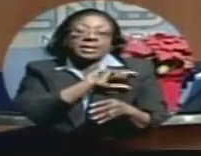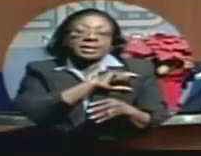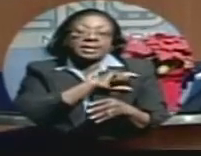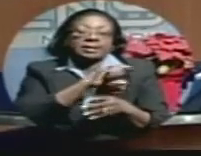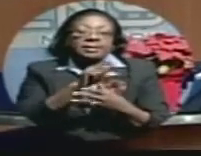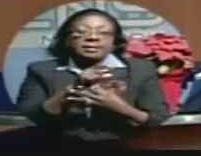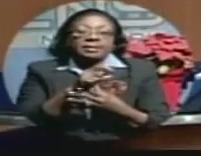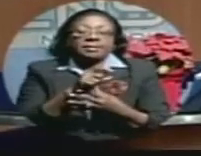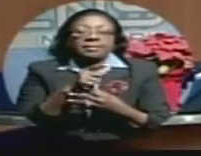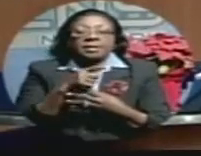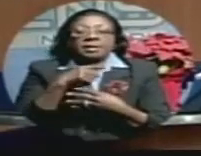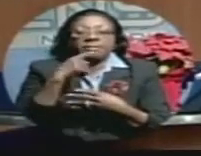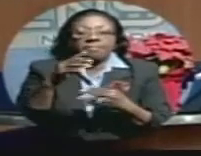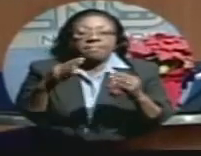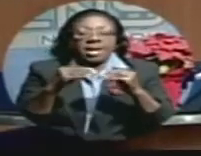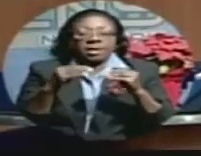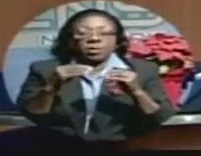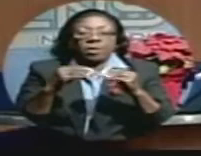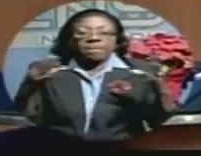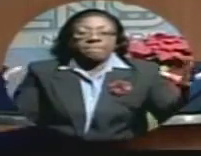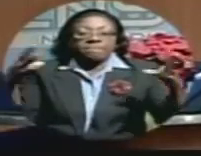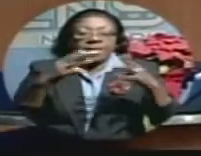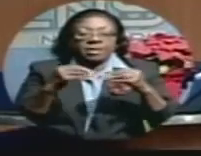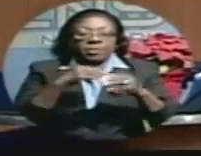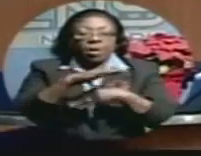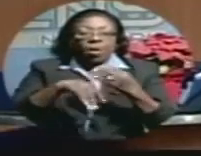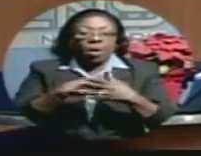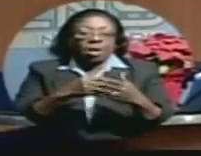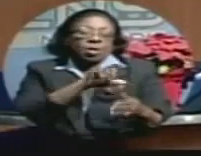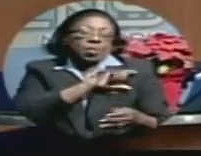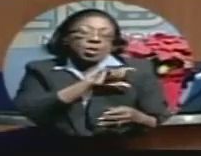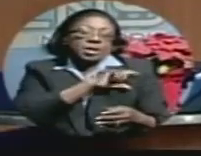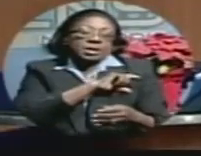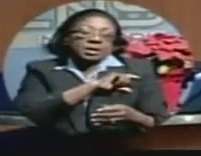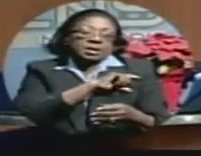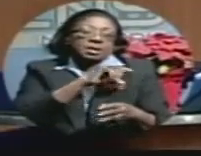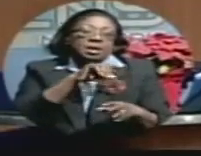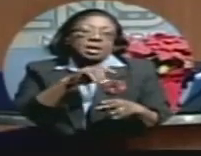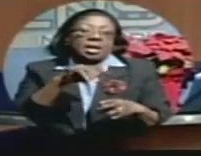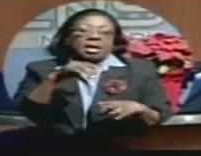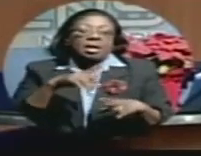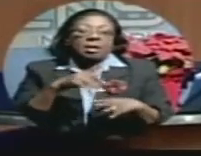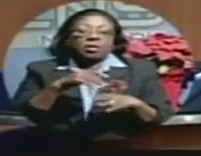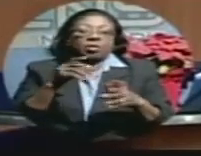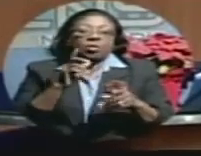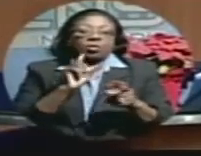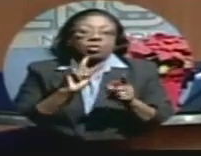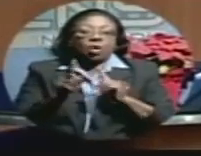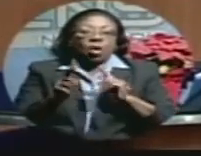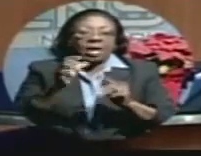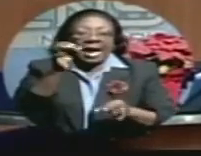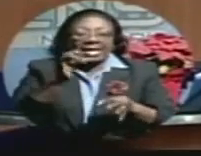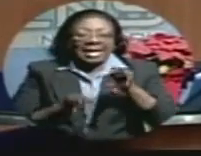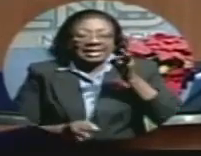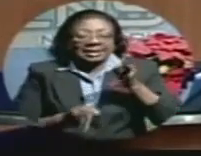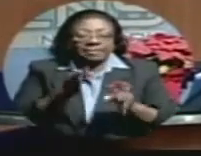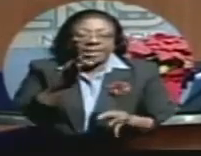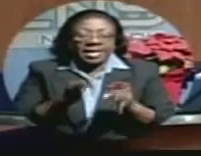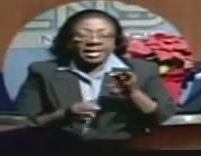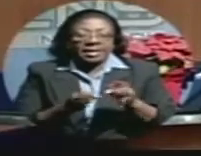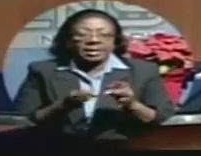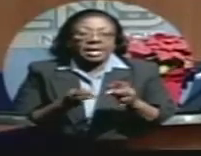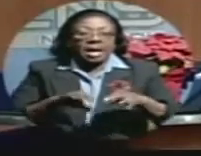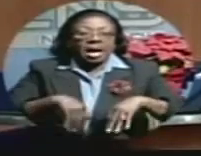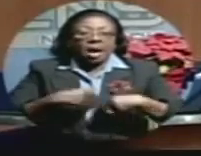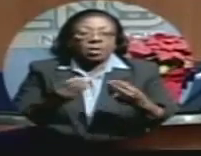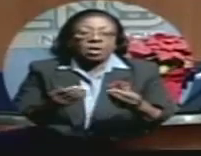operations, Leon Bethel, met with senior officers of the force today to explain the major operation that they'll conduct downtown to police